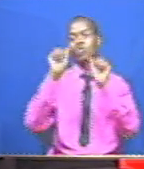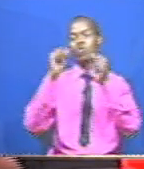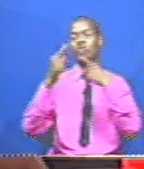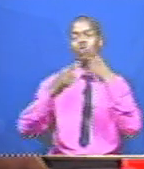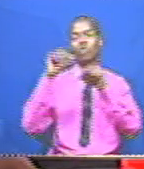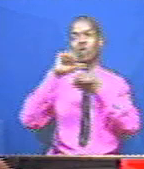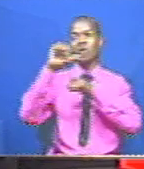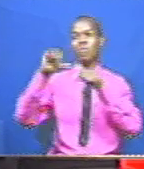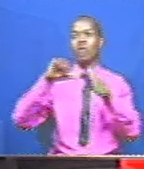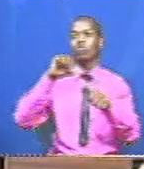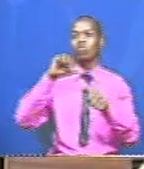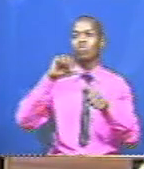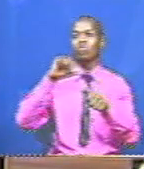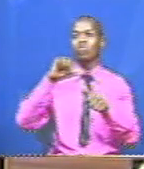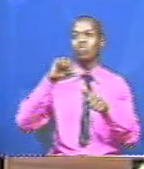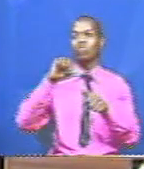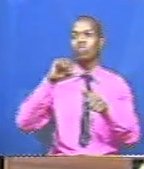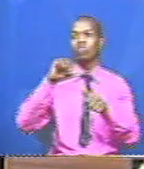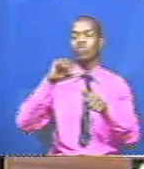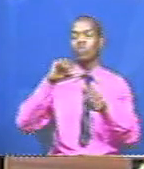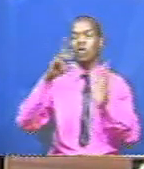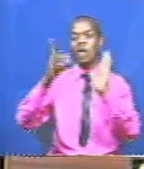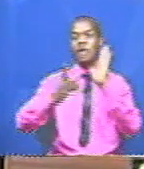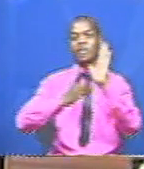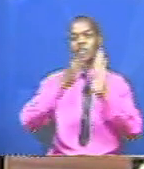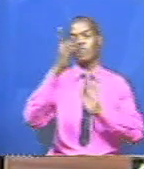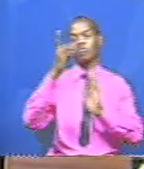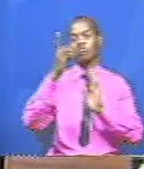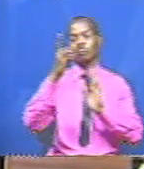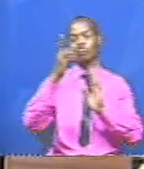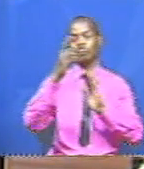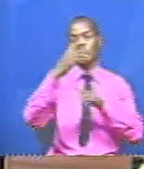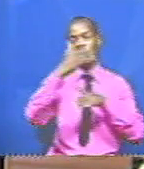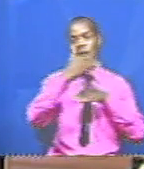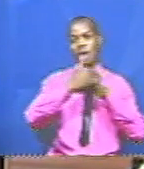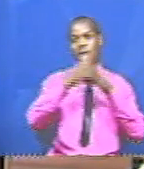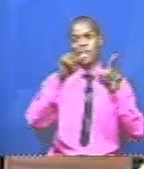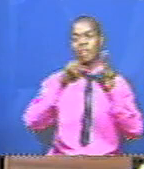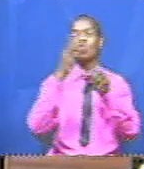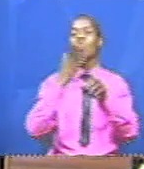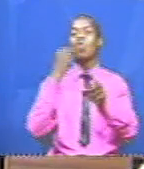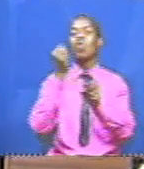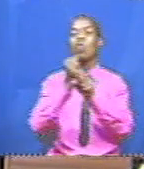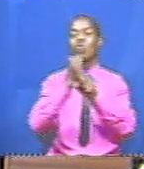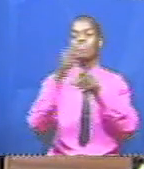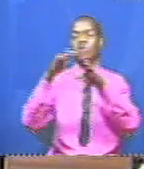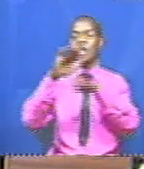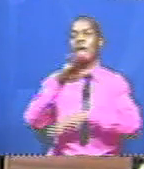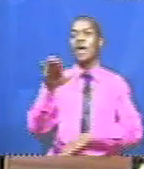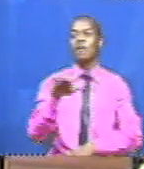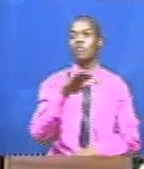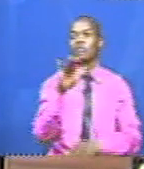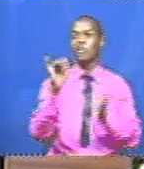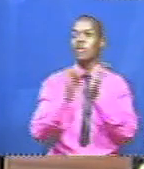about. So development partners, the same thing. You know, they want to work in a platform that is